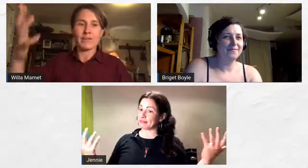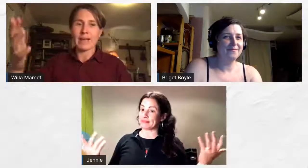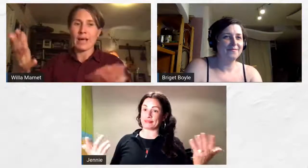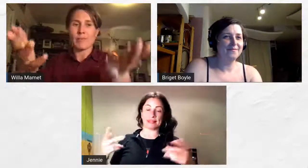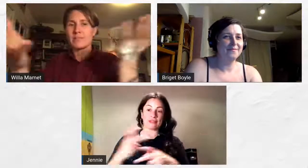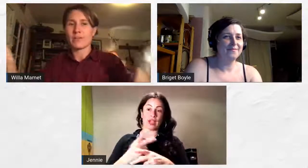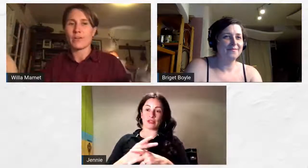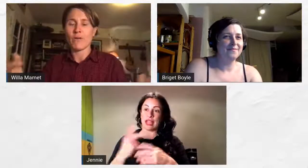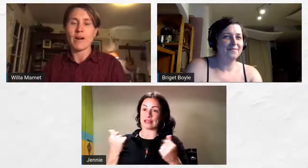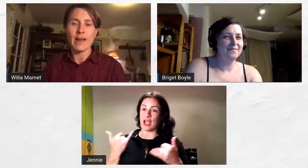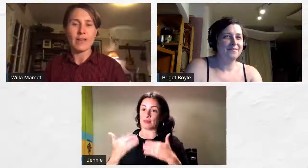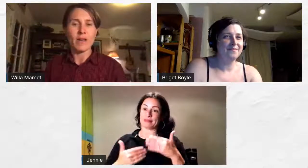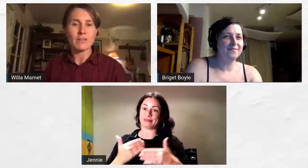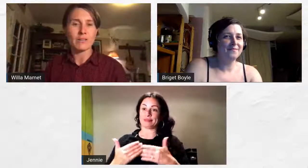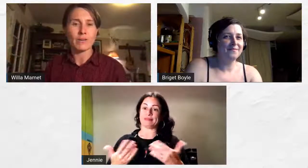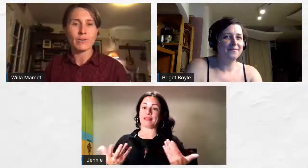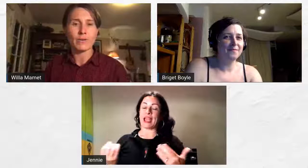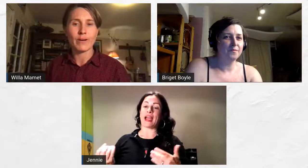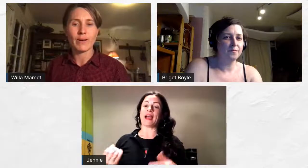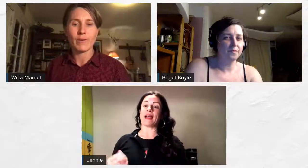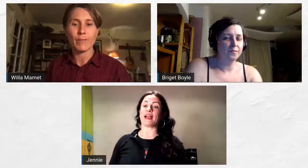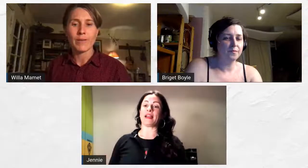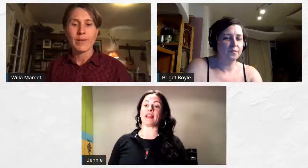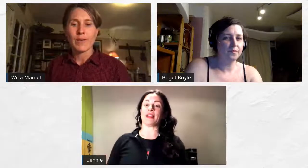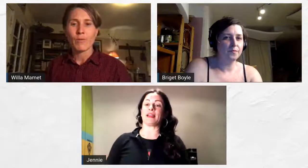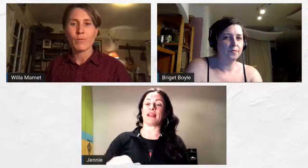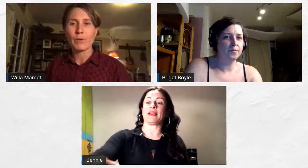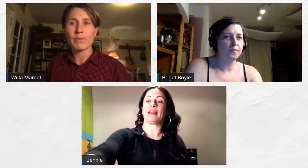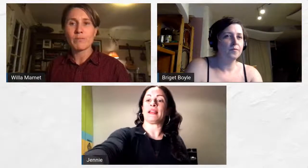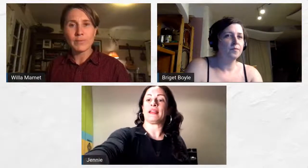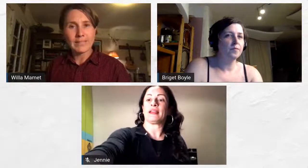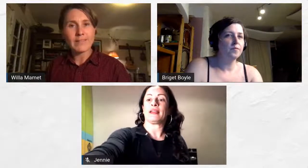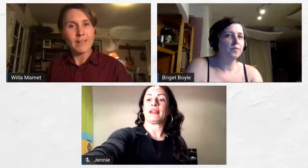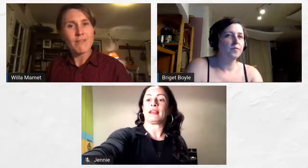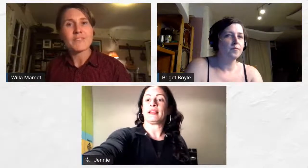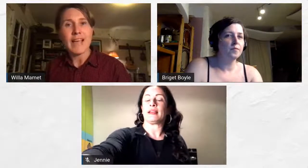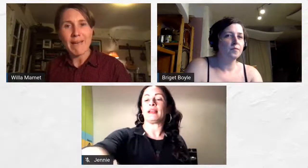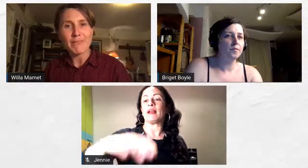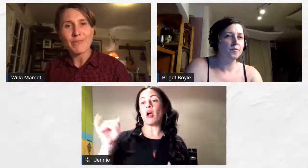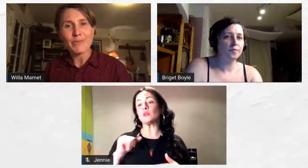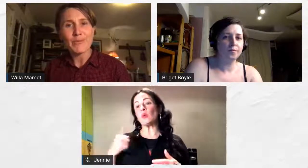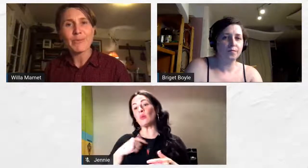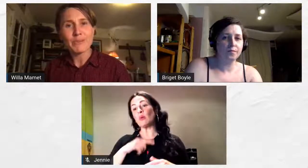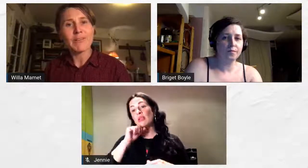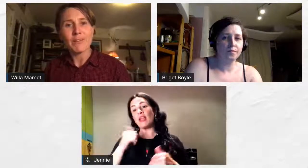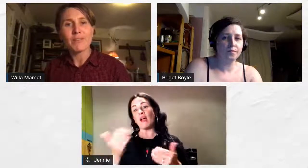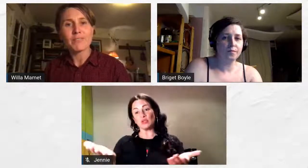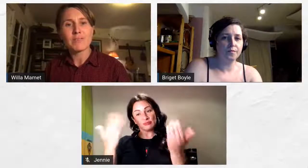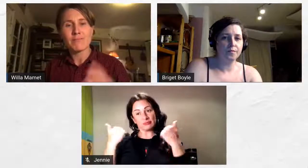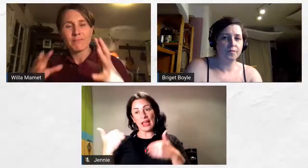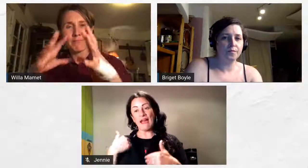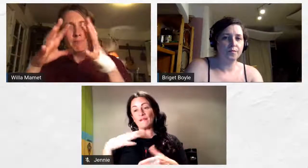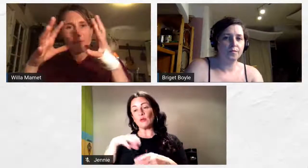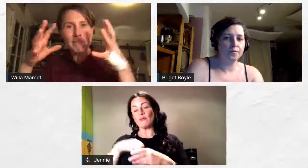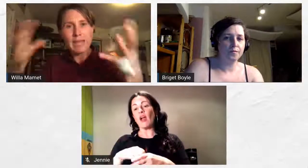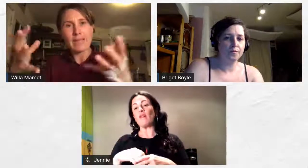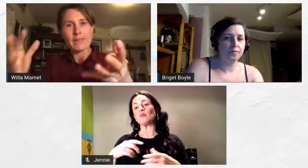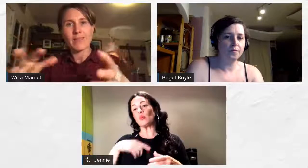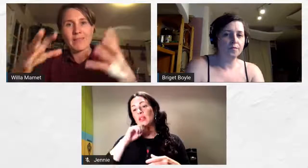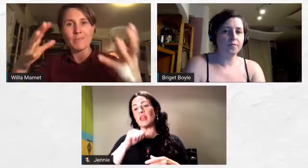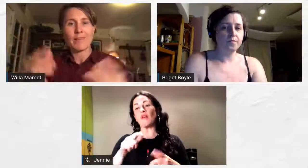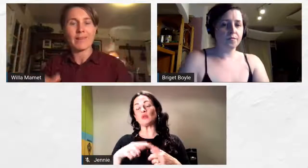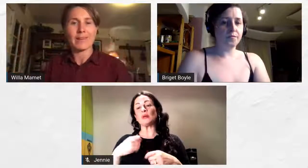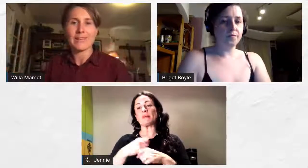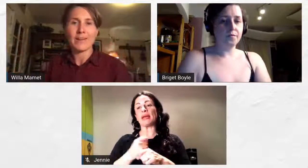this. Everything happens. There you are. And also, we would really love to have you. We would really love to make